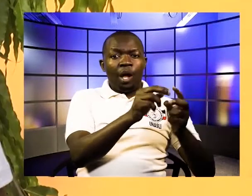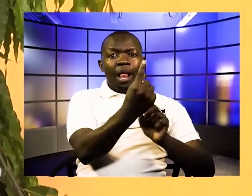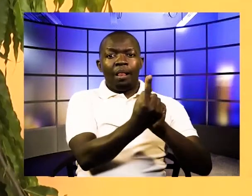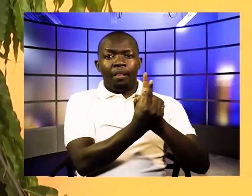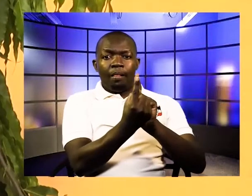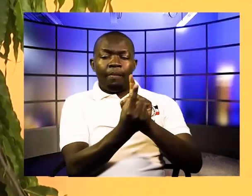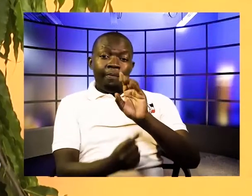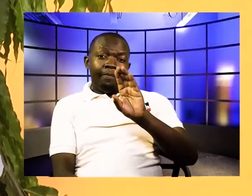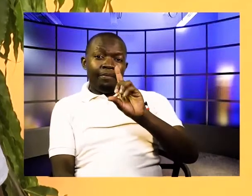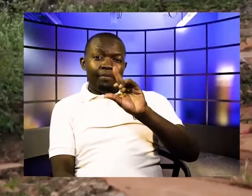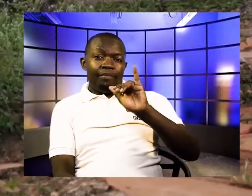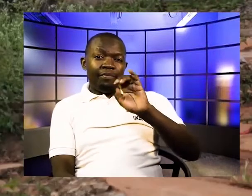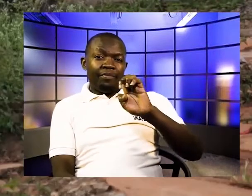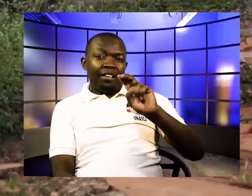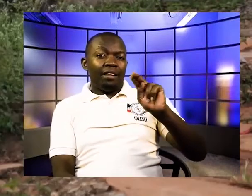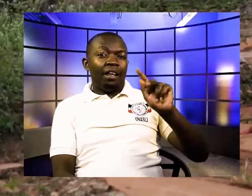the people they are working with.